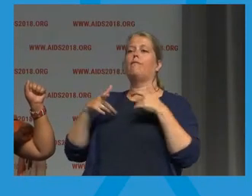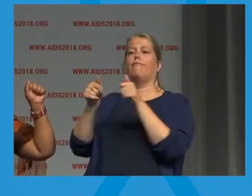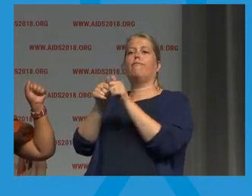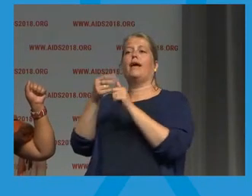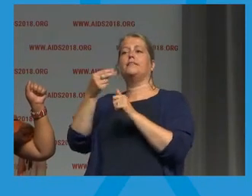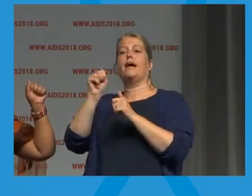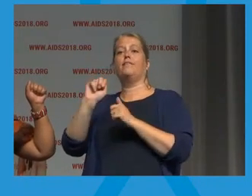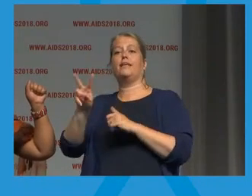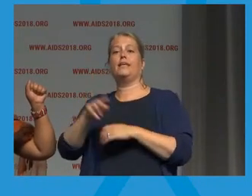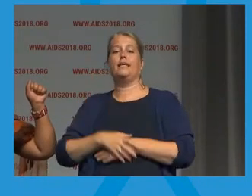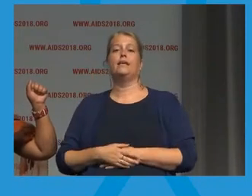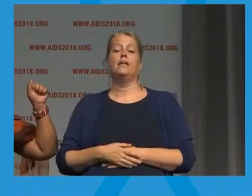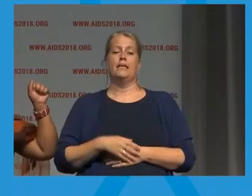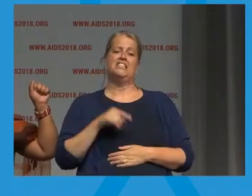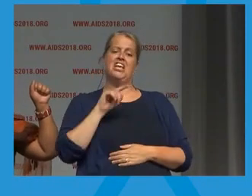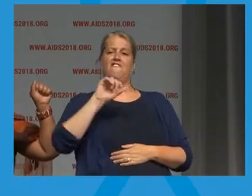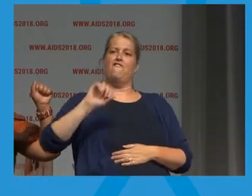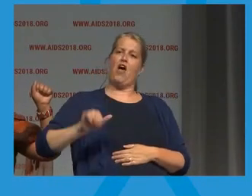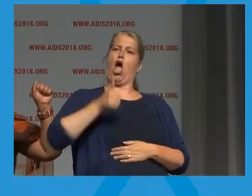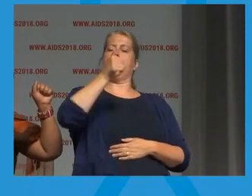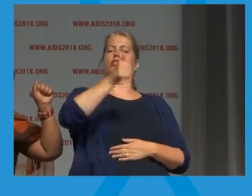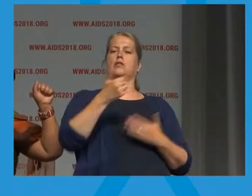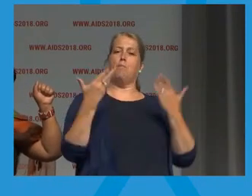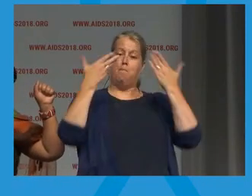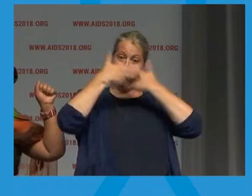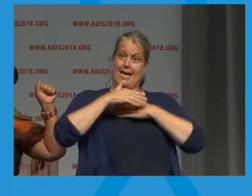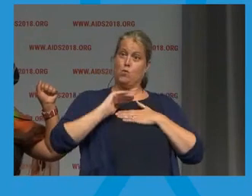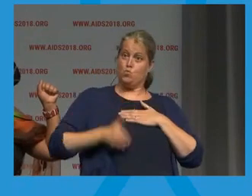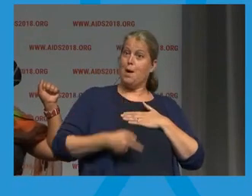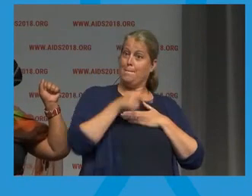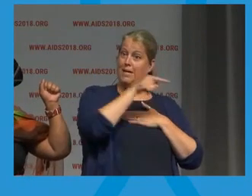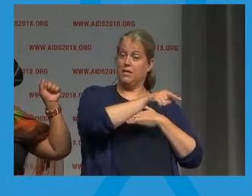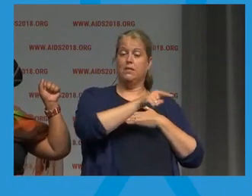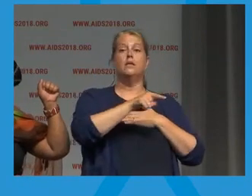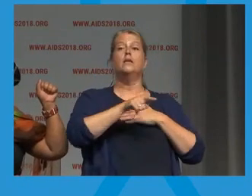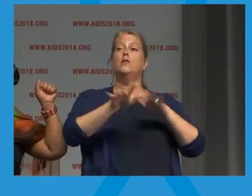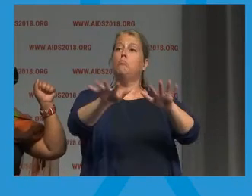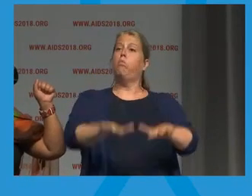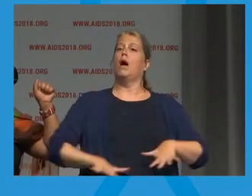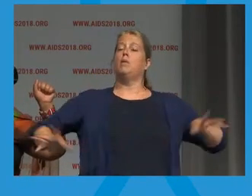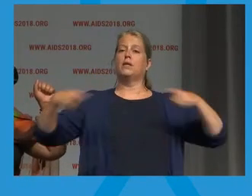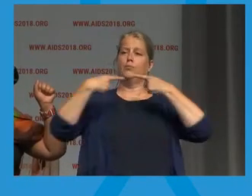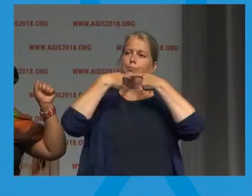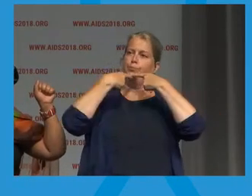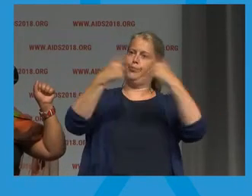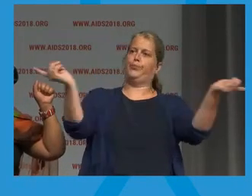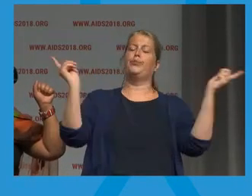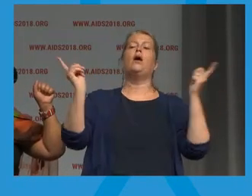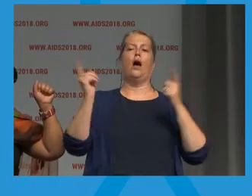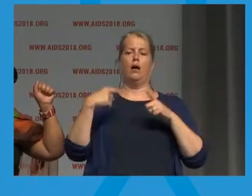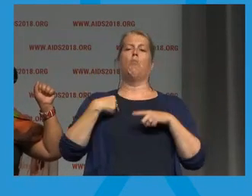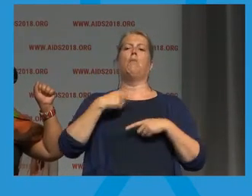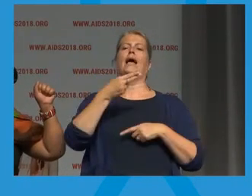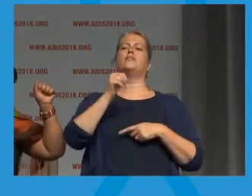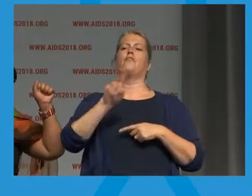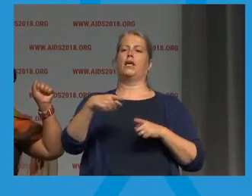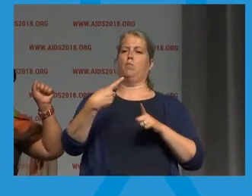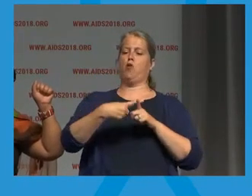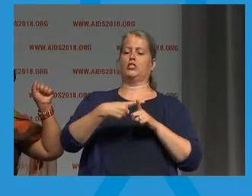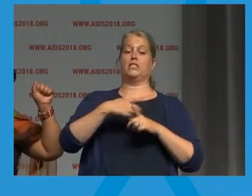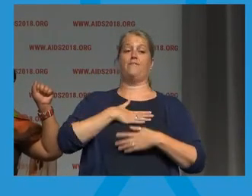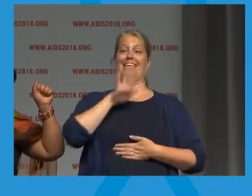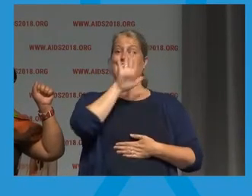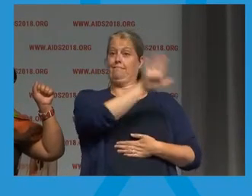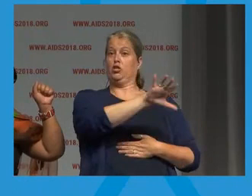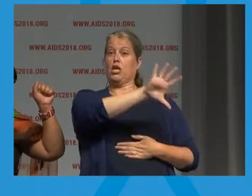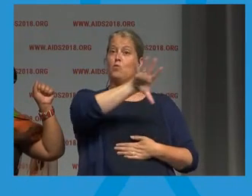the first black woman to publicly reveal her HIV positive status in South Africa